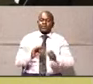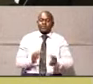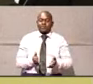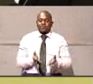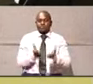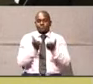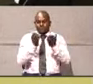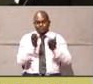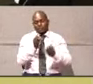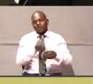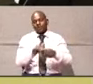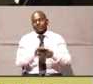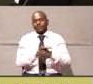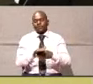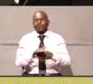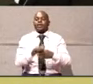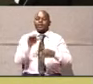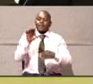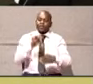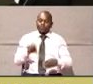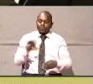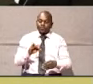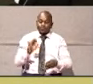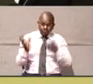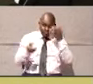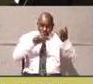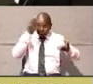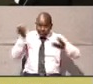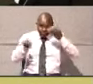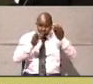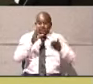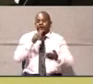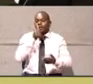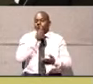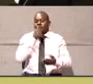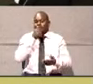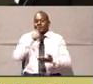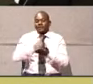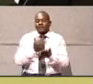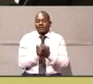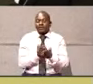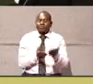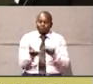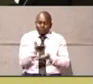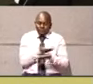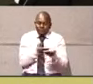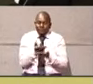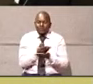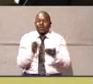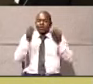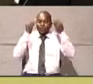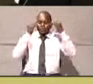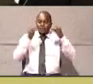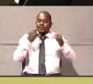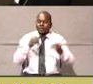Improving Business Environment Through Innovation and Private Sector Engagement. The president said that the use